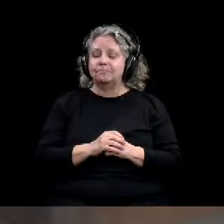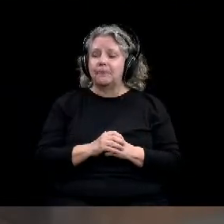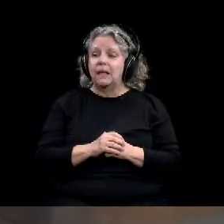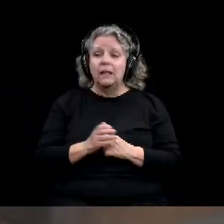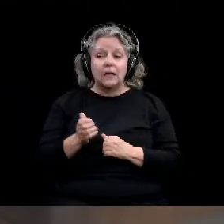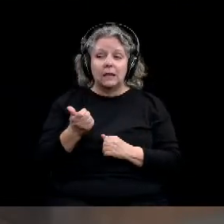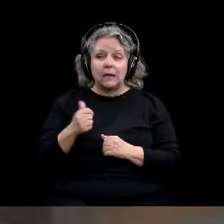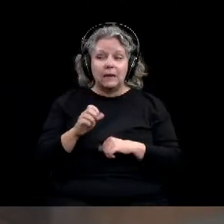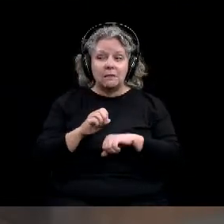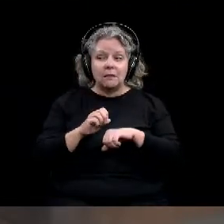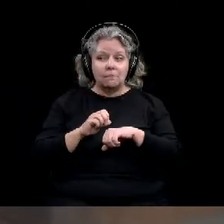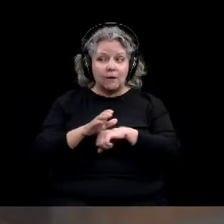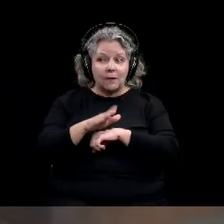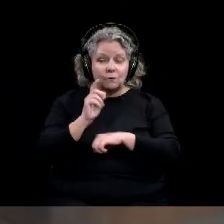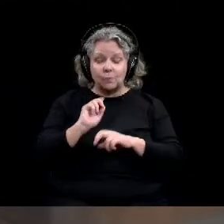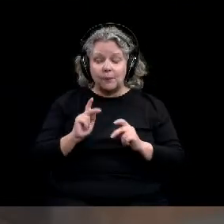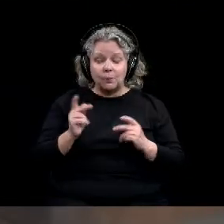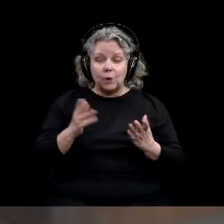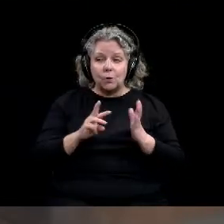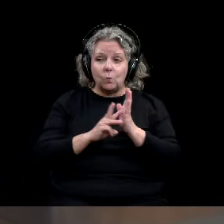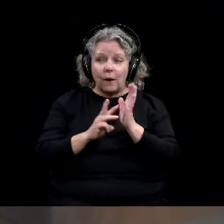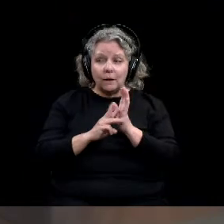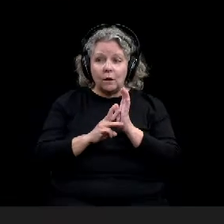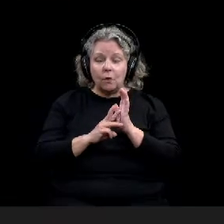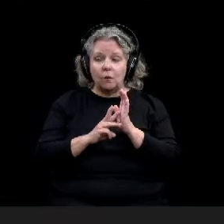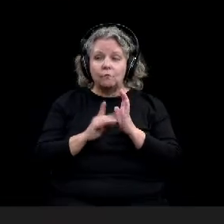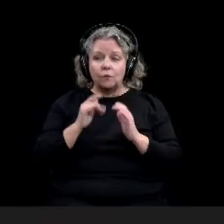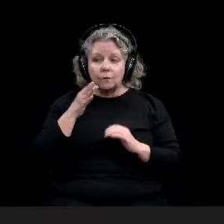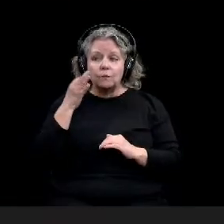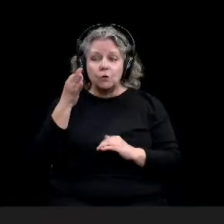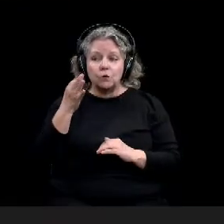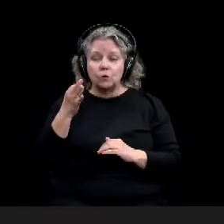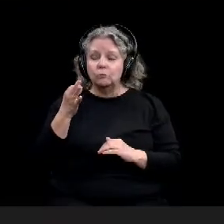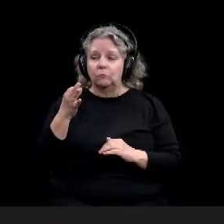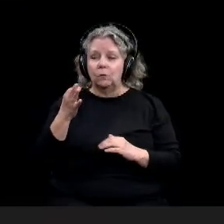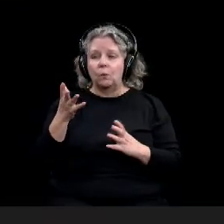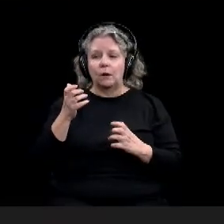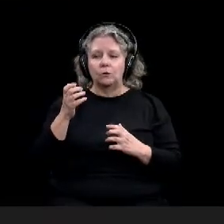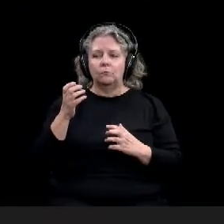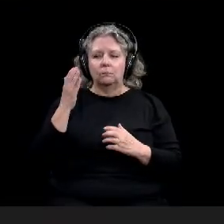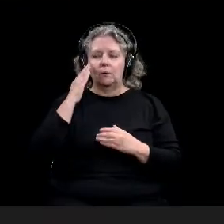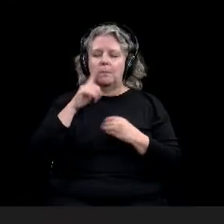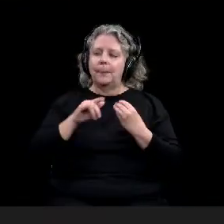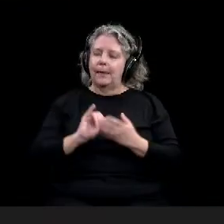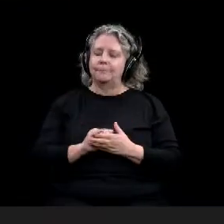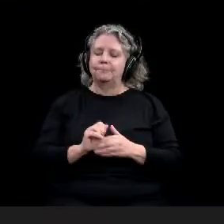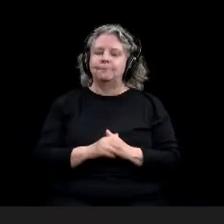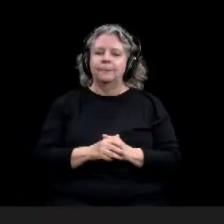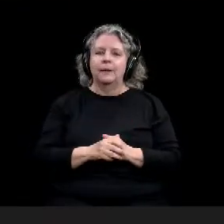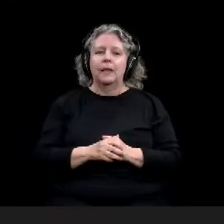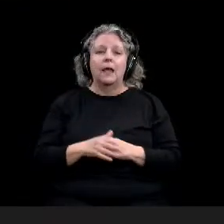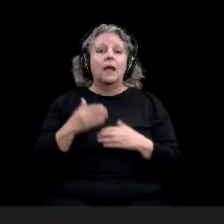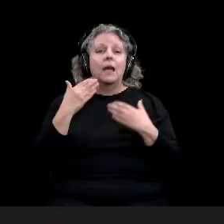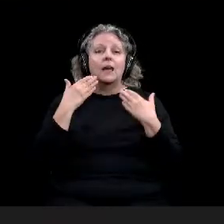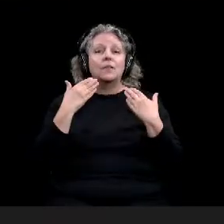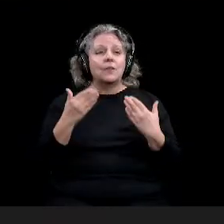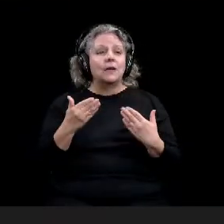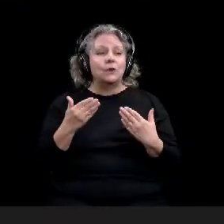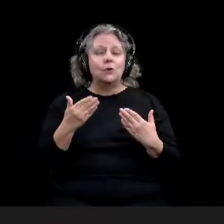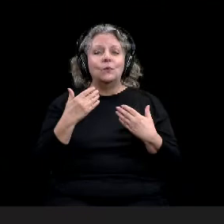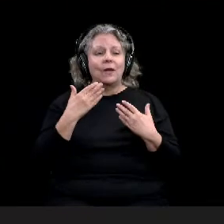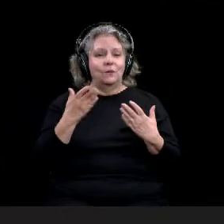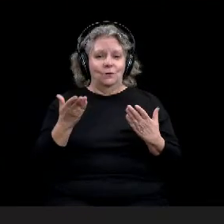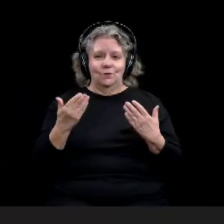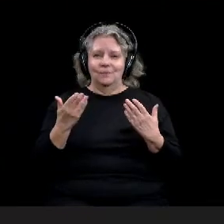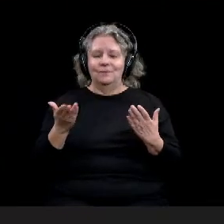we look forward to hearing that as well. Great. Thanks, Mayor Meek. I appreciate it. Thanks for having me here. So that was good news, what you said.